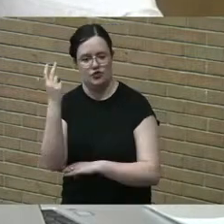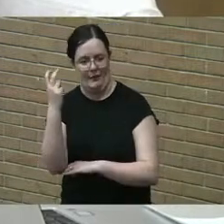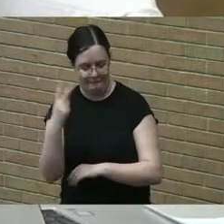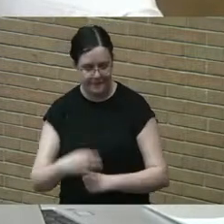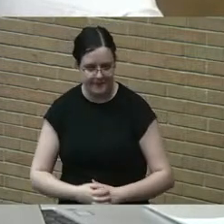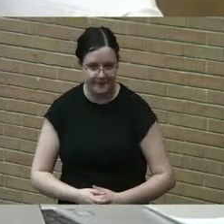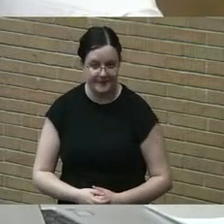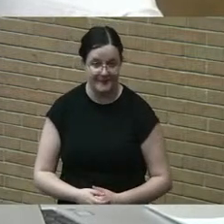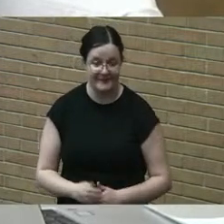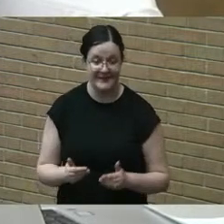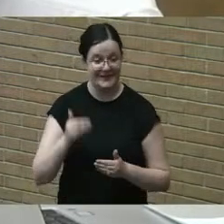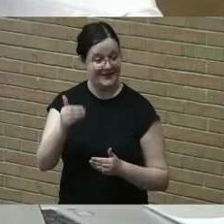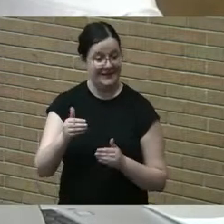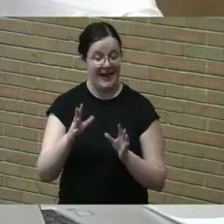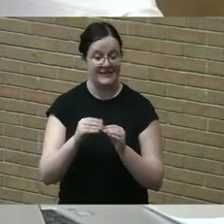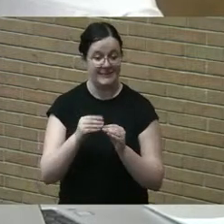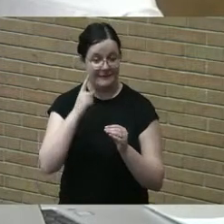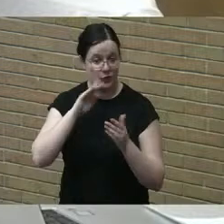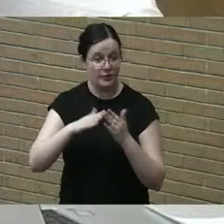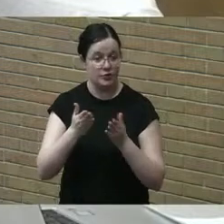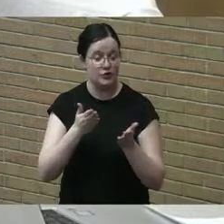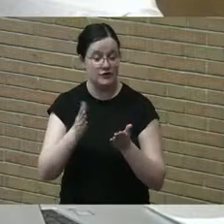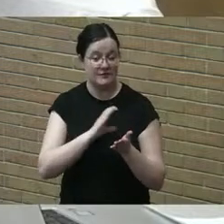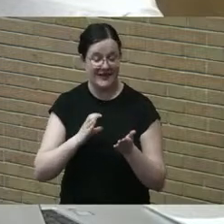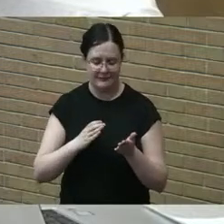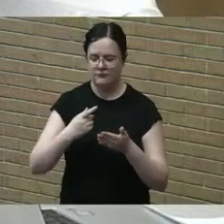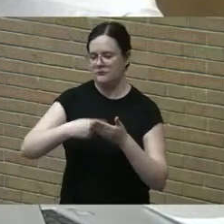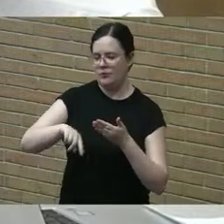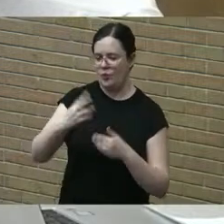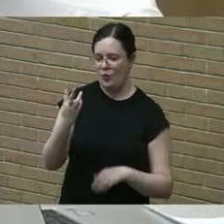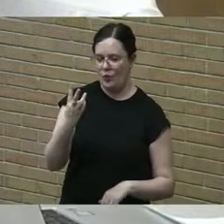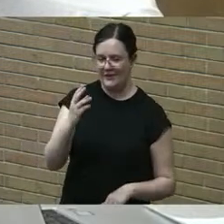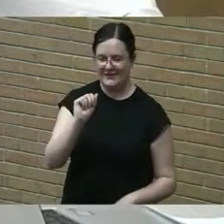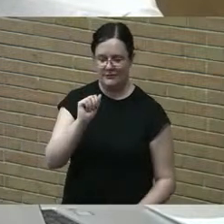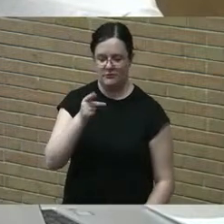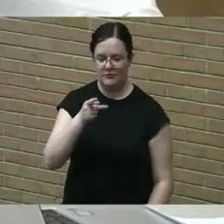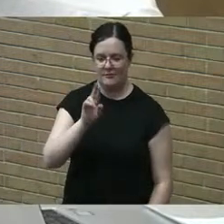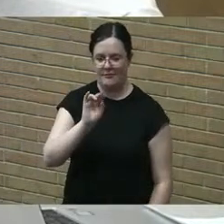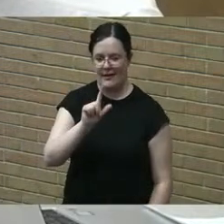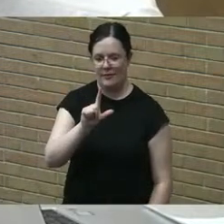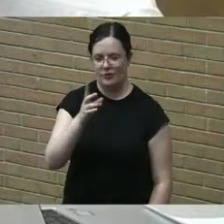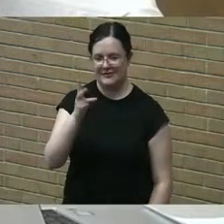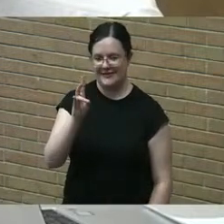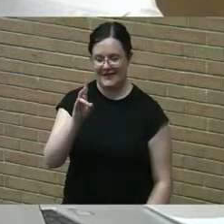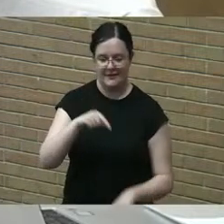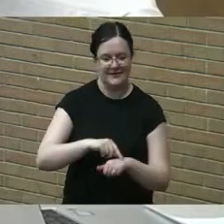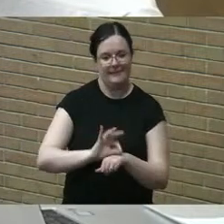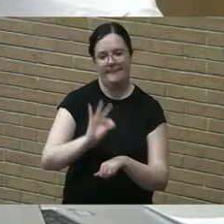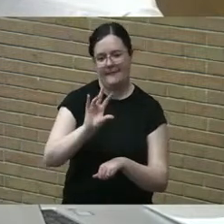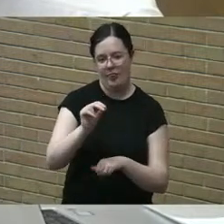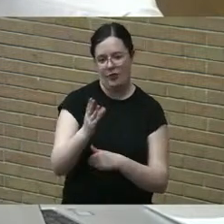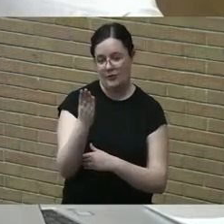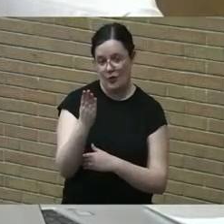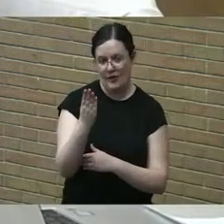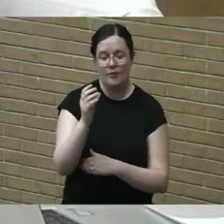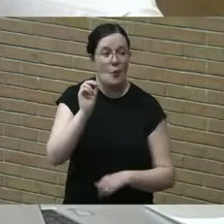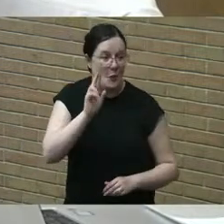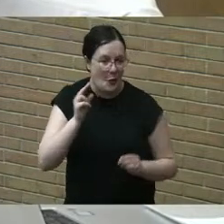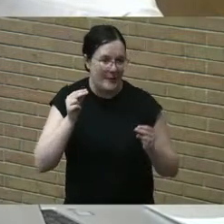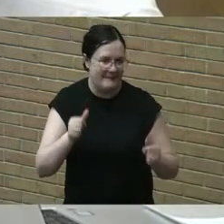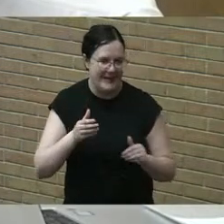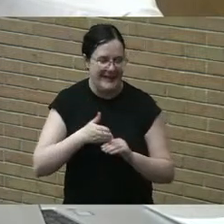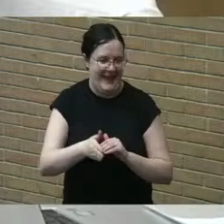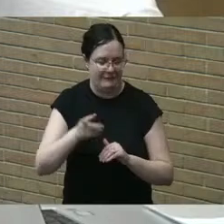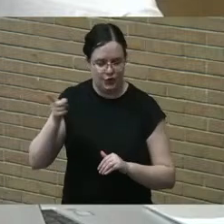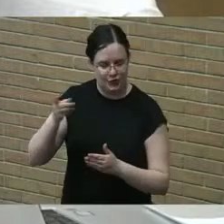of the Community Services Committee will be next Wednesday, April 17th, at 9:30 a.m. or immediately following